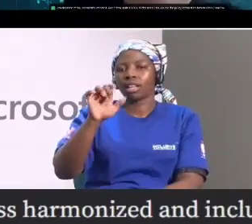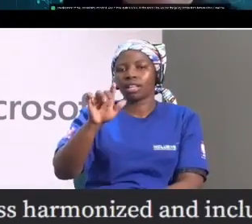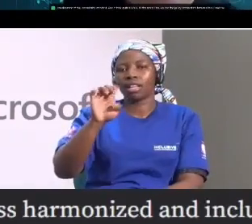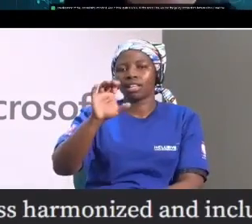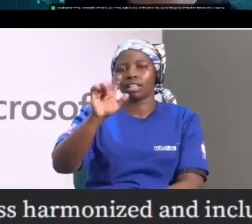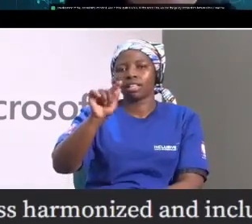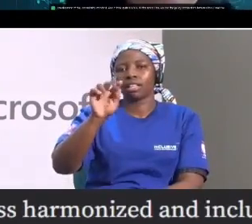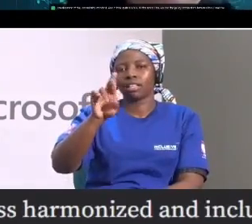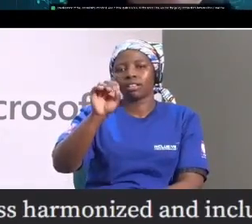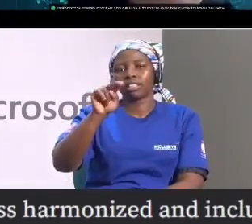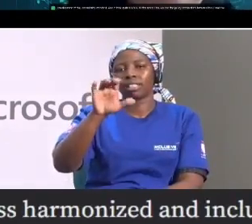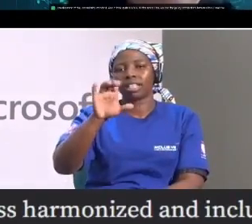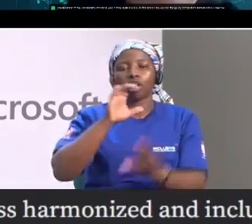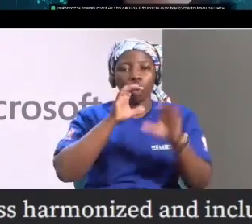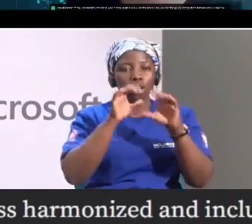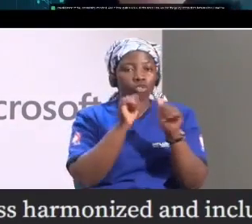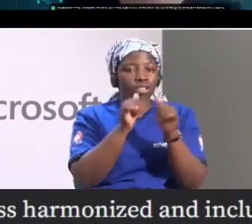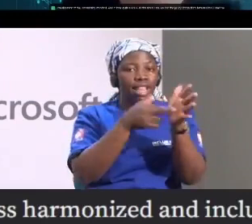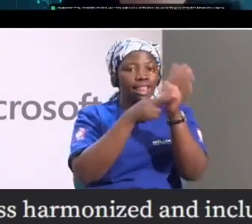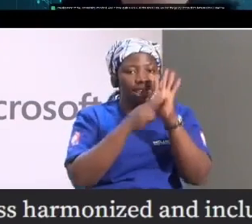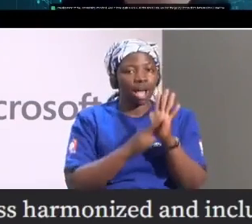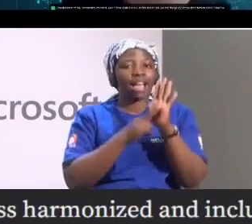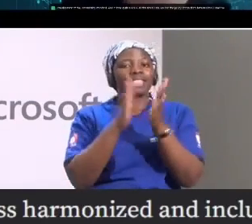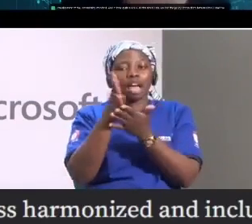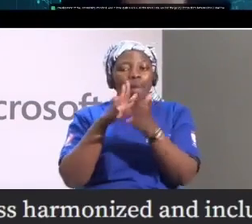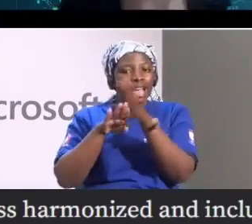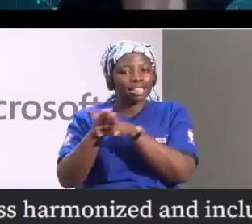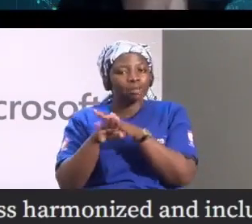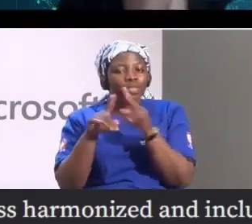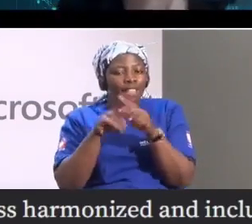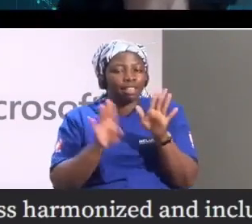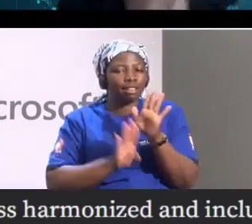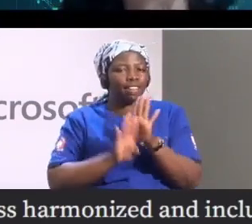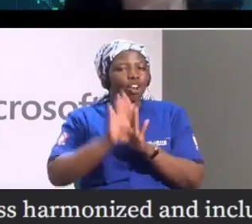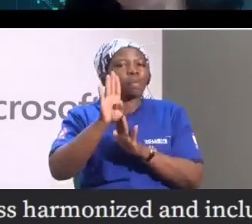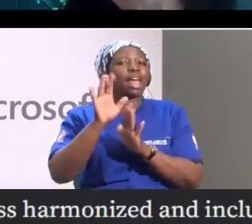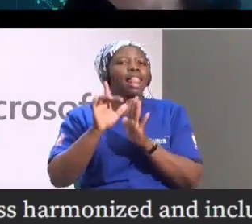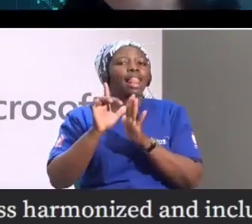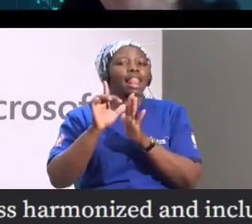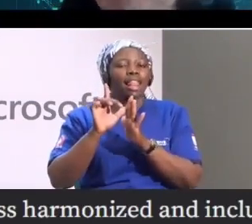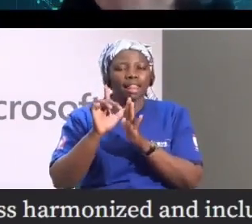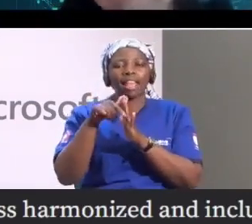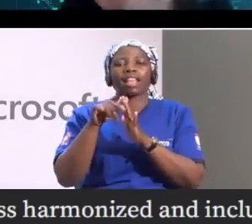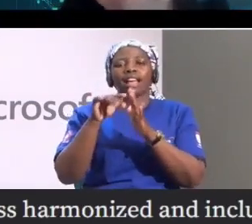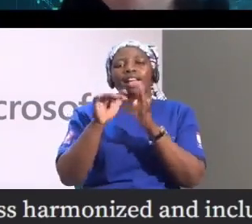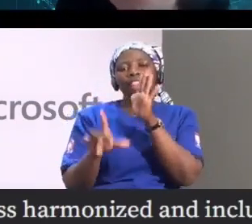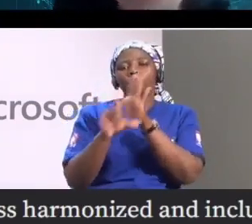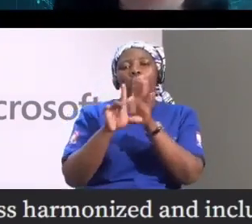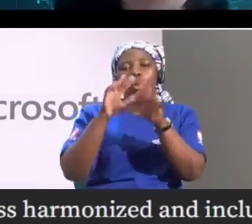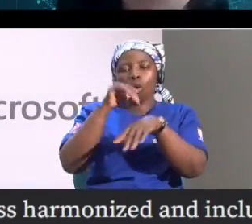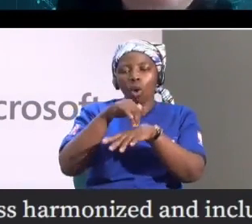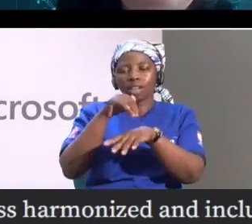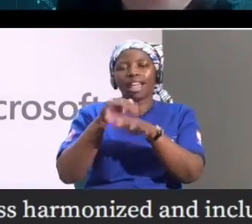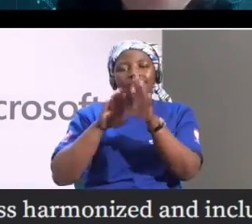communication, that requires also some accessibility. We started developing later on legislation on web